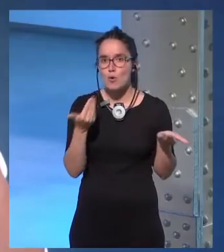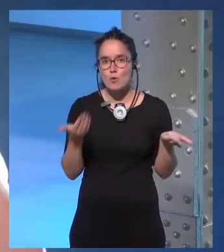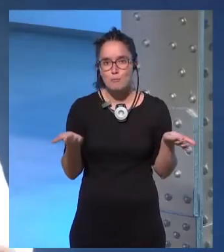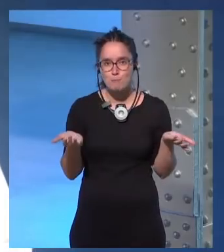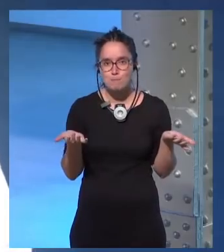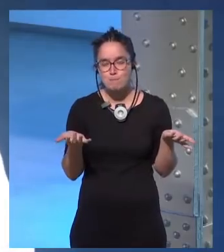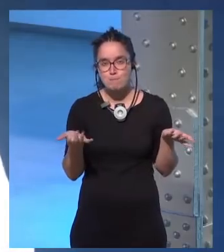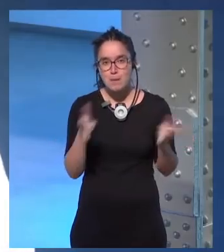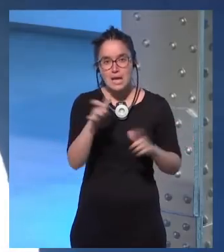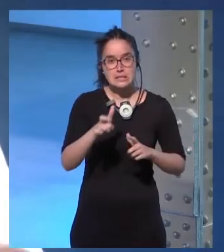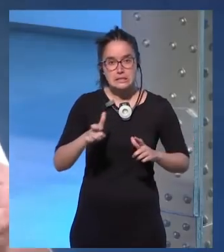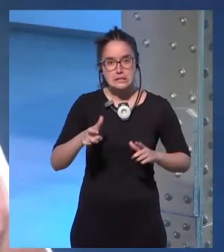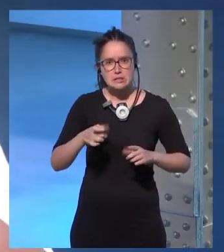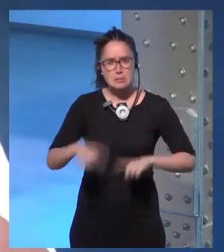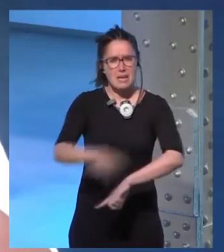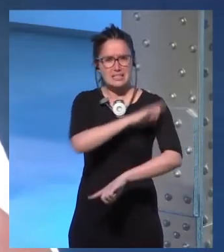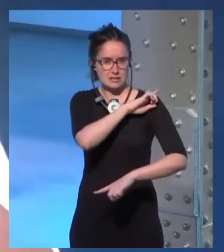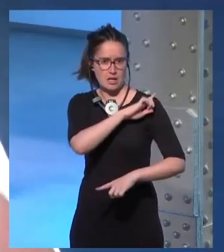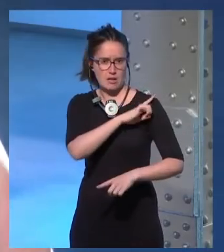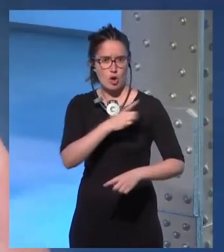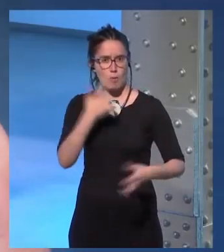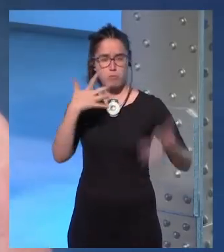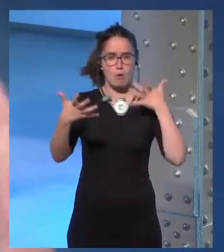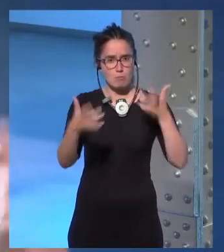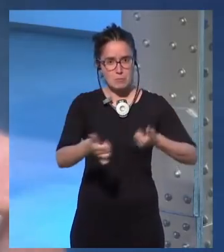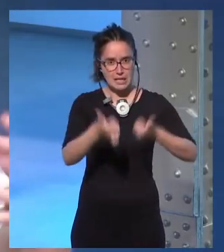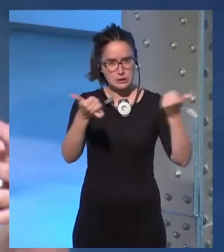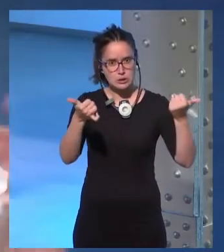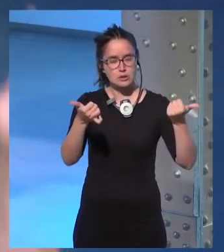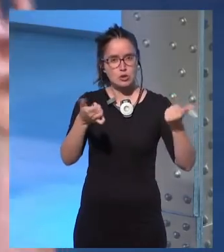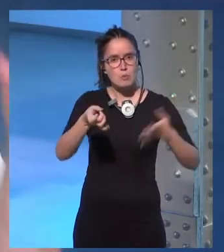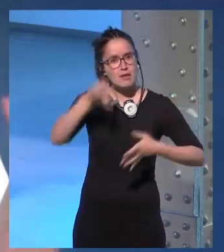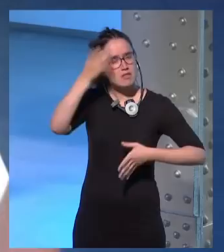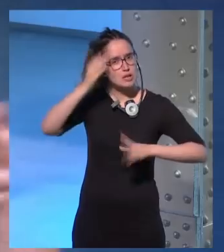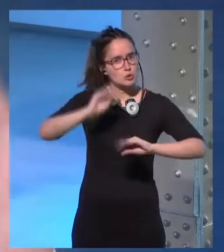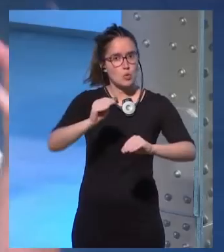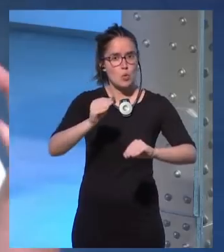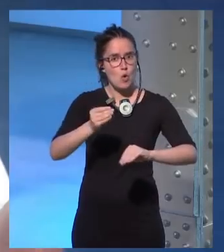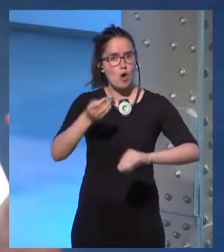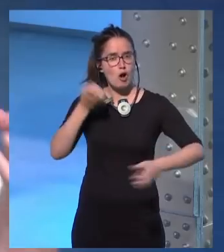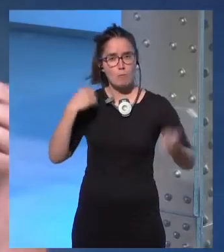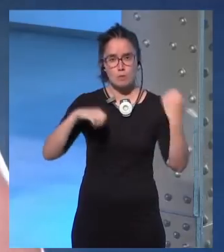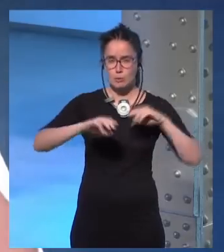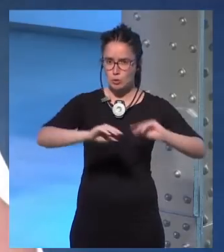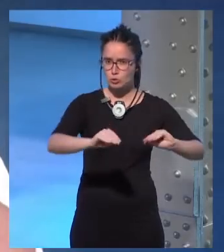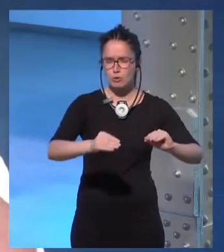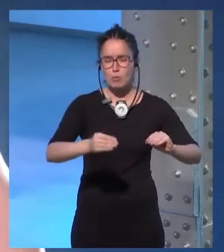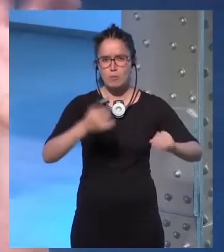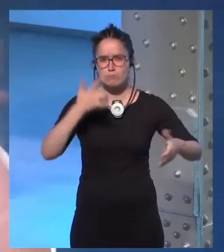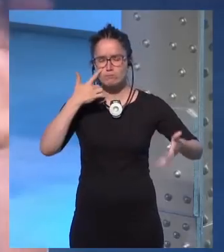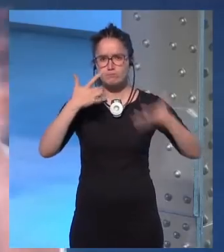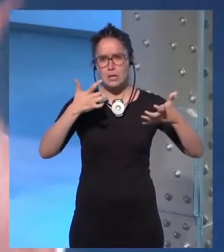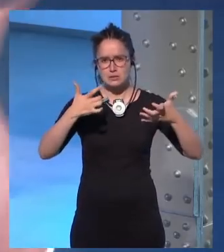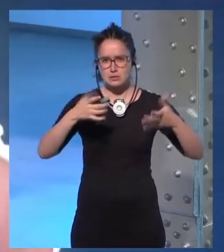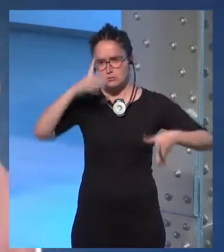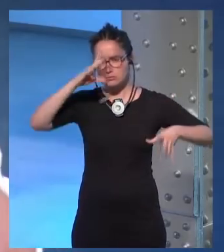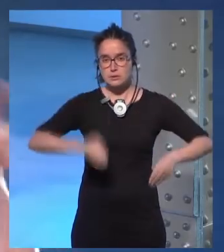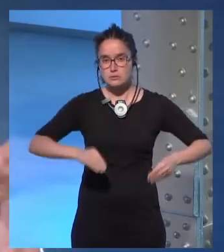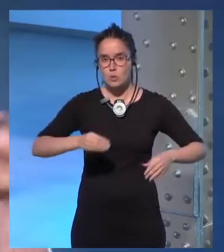out at us more. I'm certainly been talked about as part of like the grimdark, the dark fantasy sort